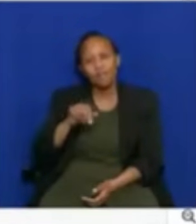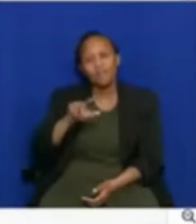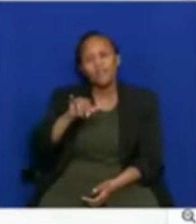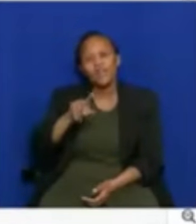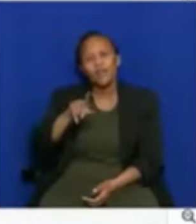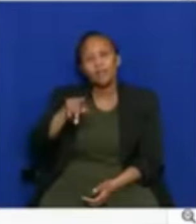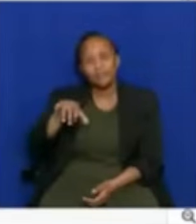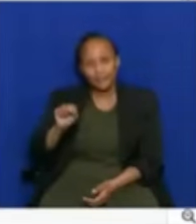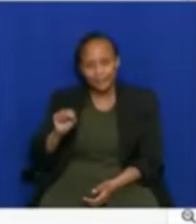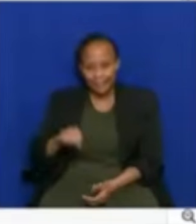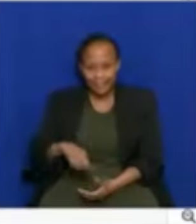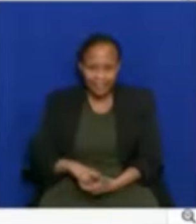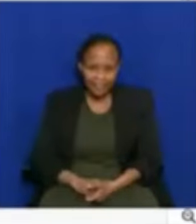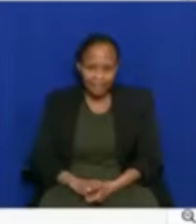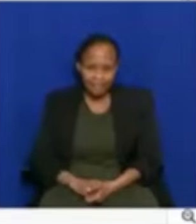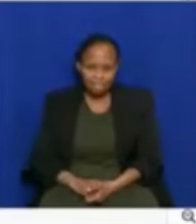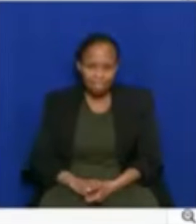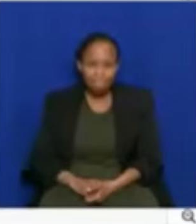It is what it is.